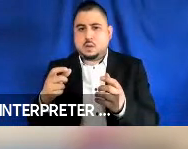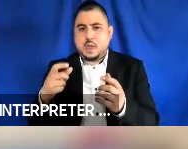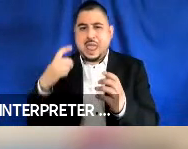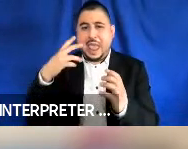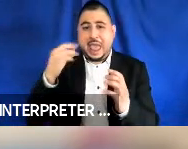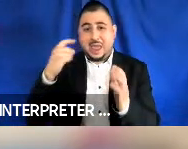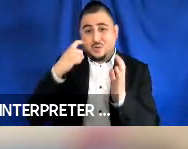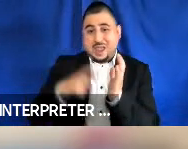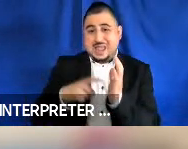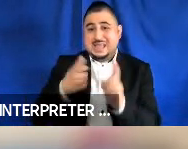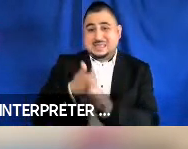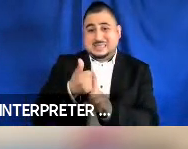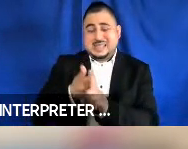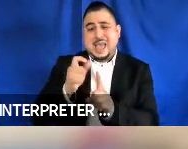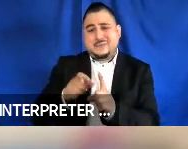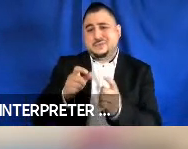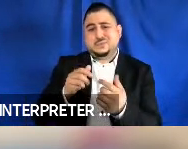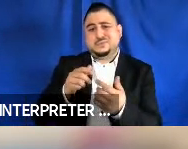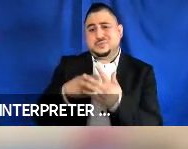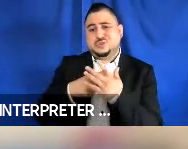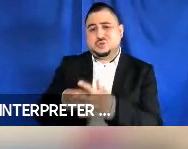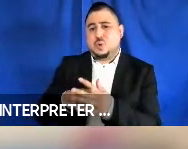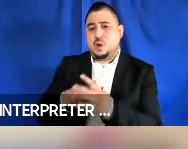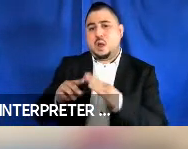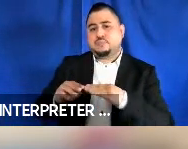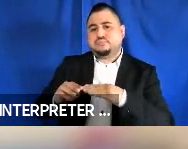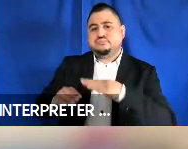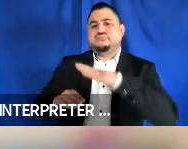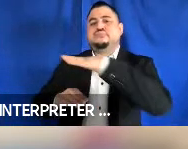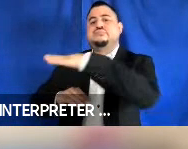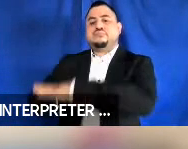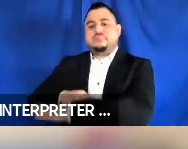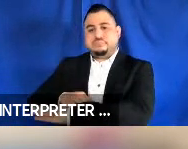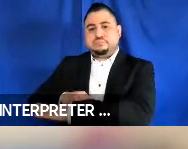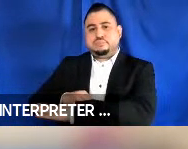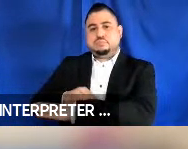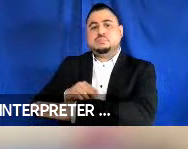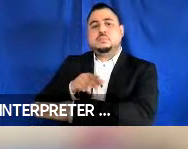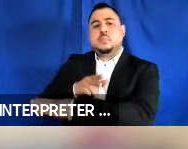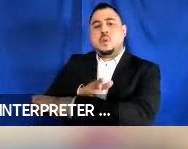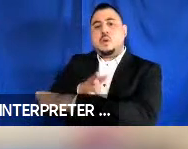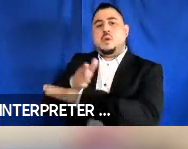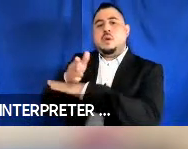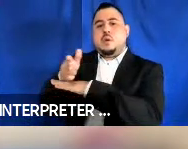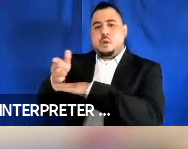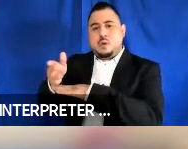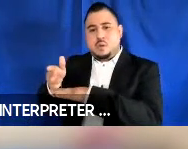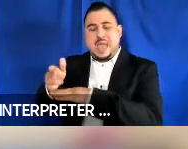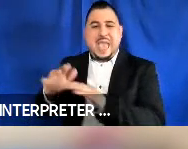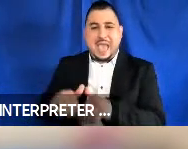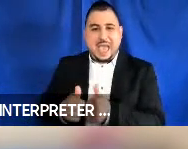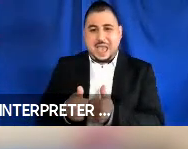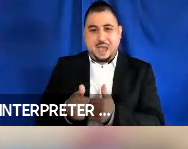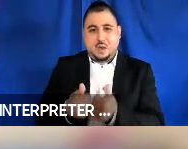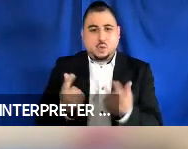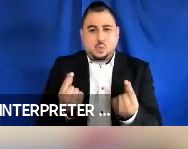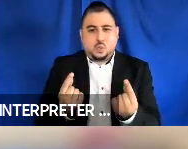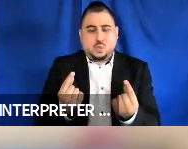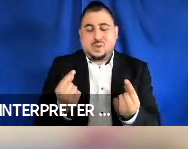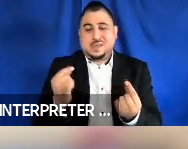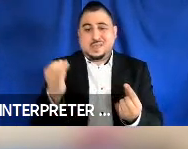recognize that it needed to deploy a ramp? And how would that work, let's say,